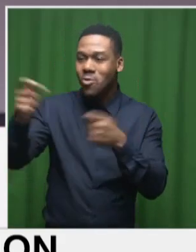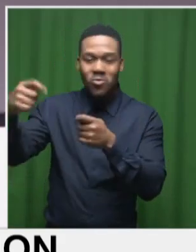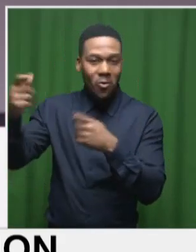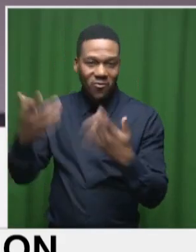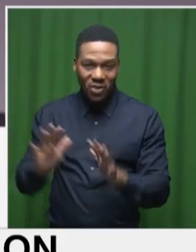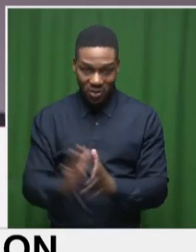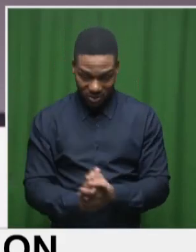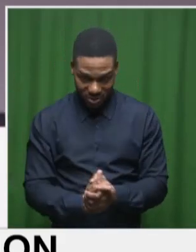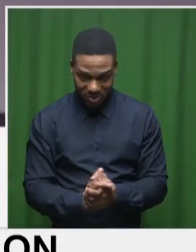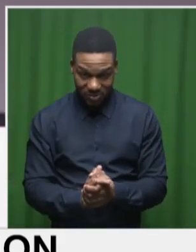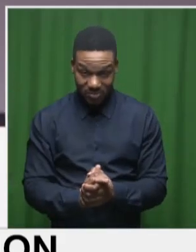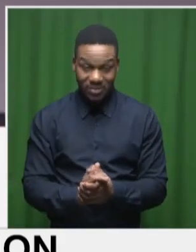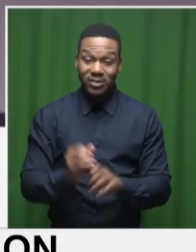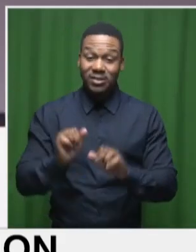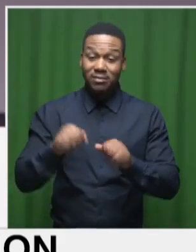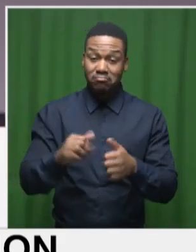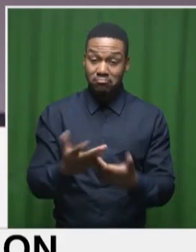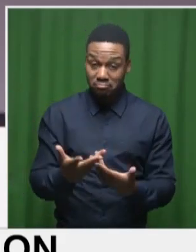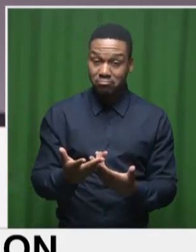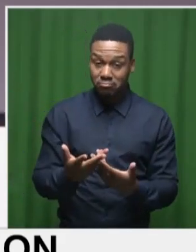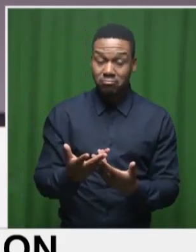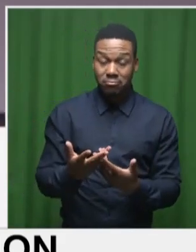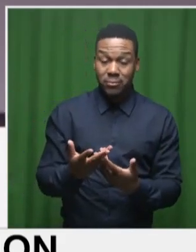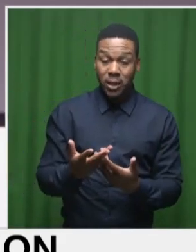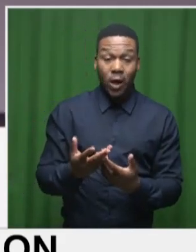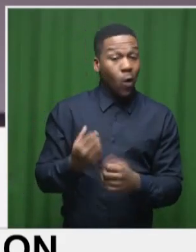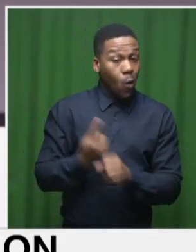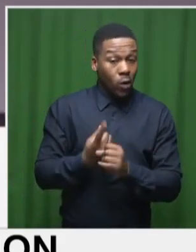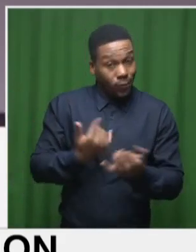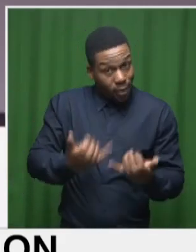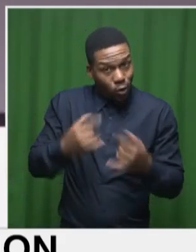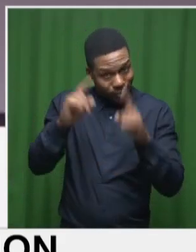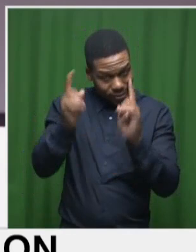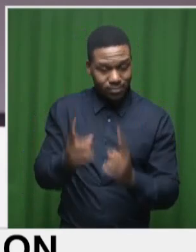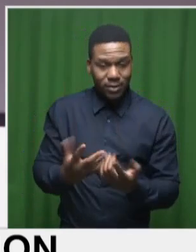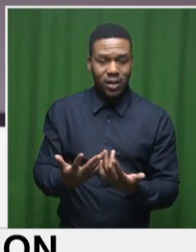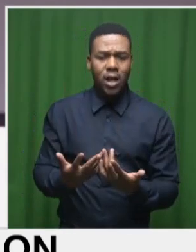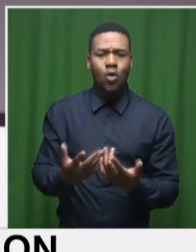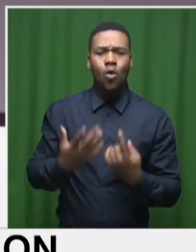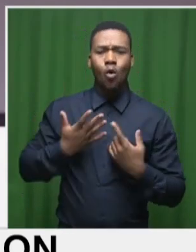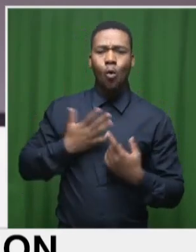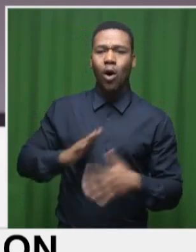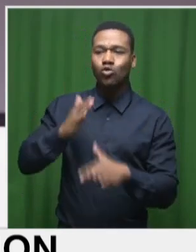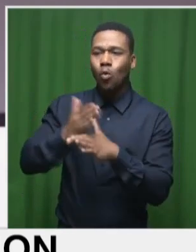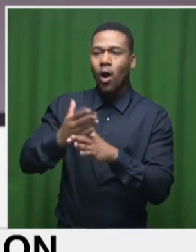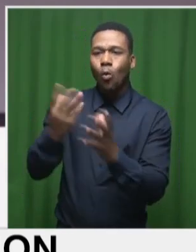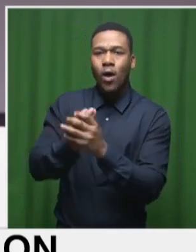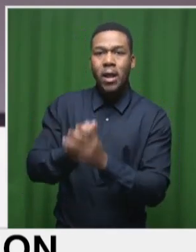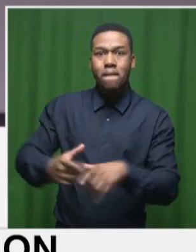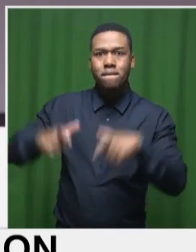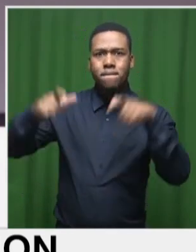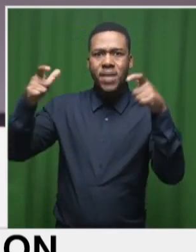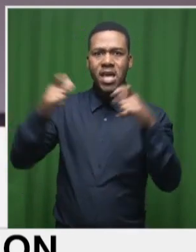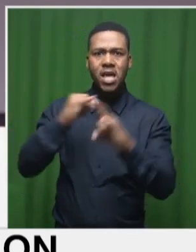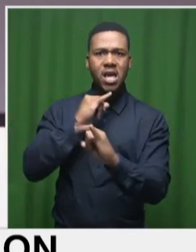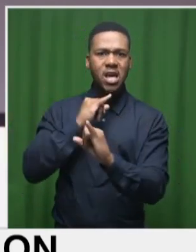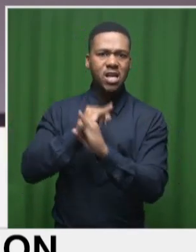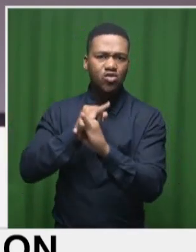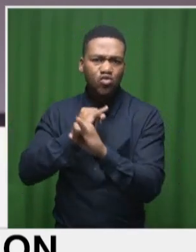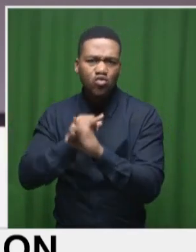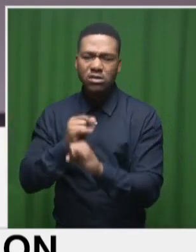like because we always, especially now, a lot of us always want to work with the bigger institutions, which is galleries.